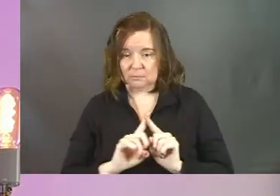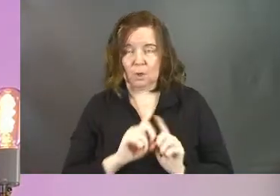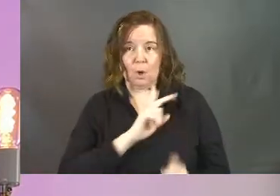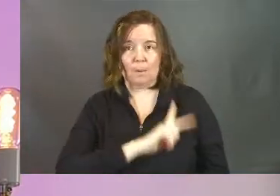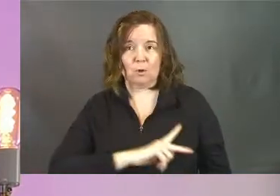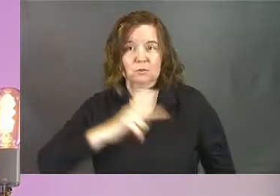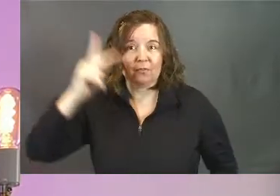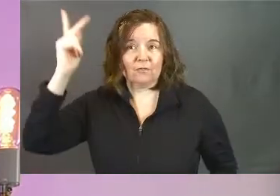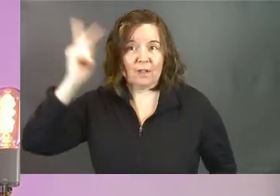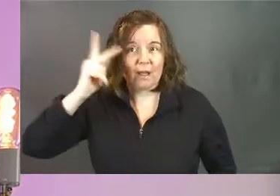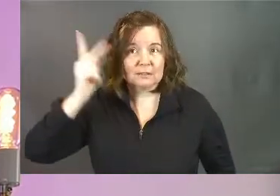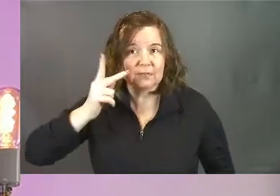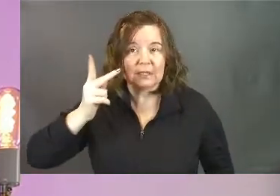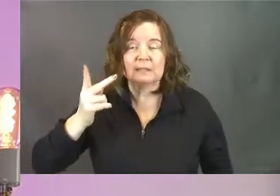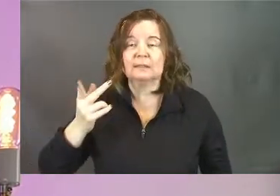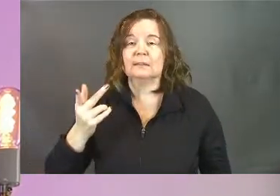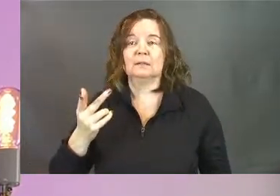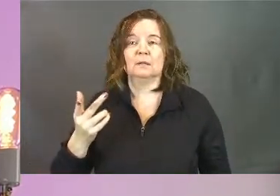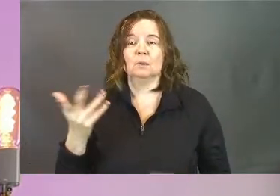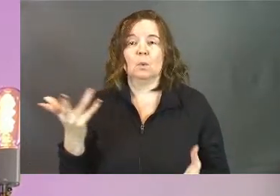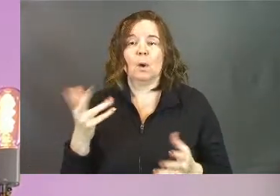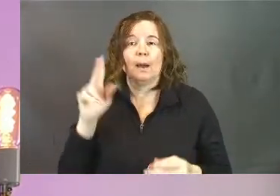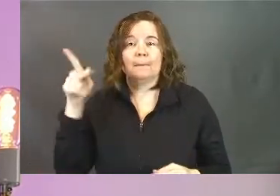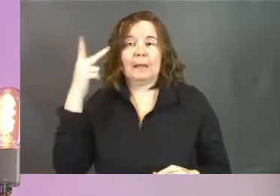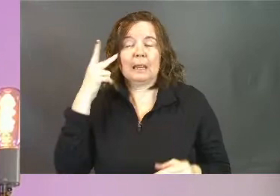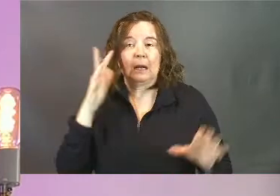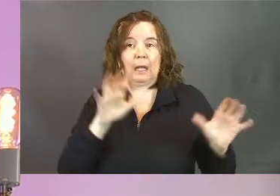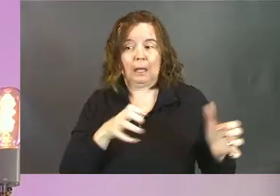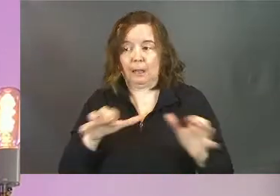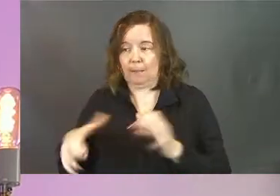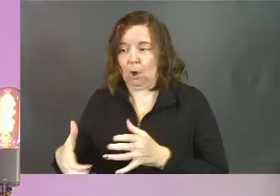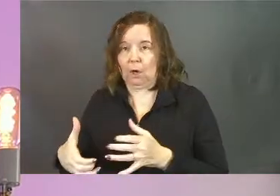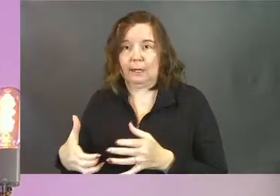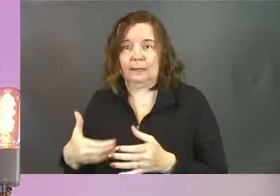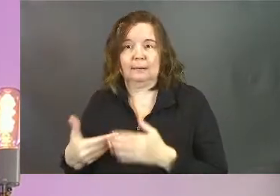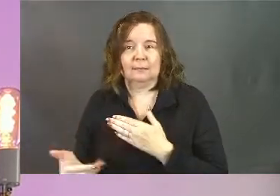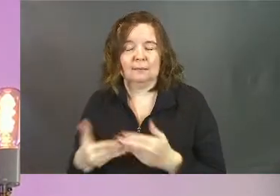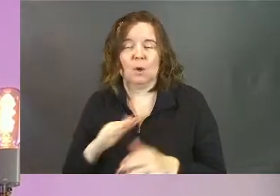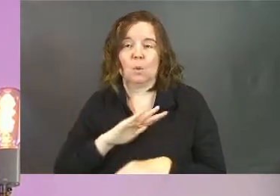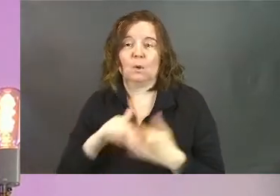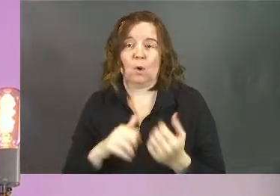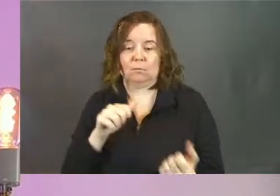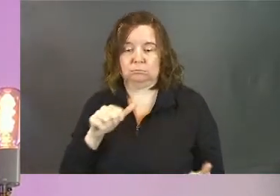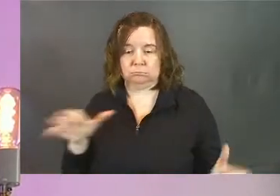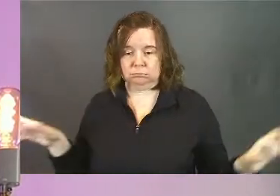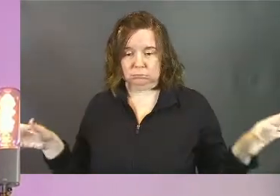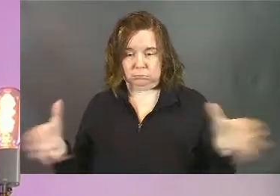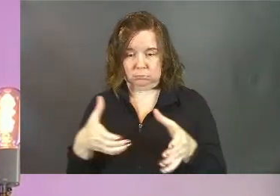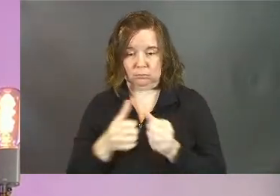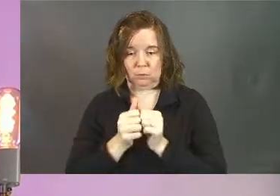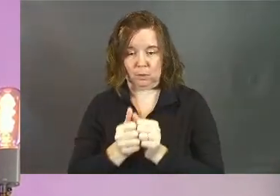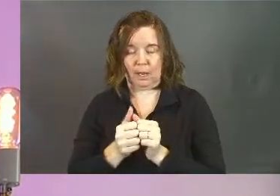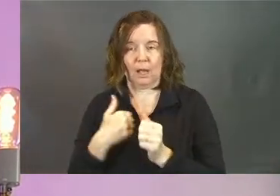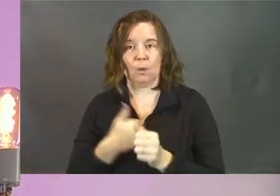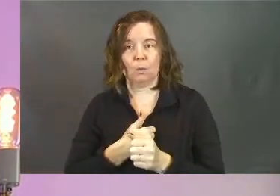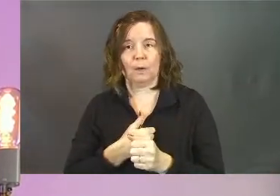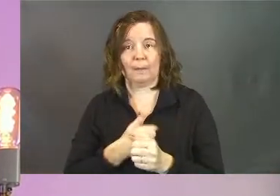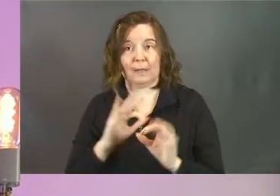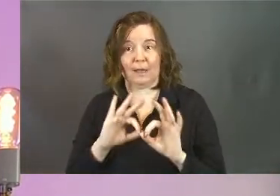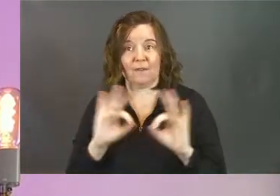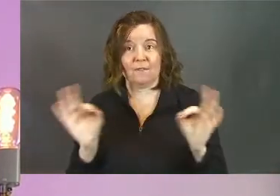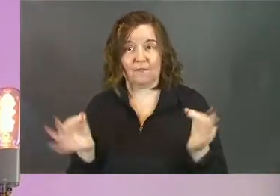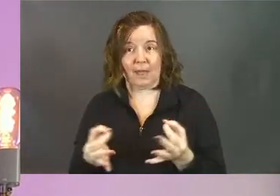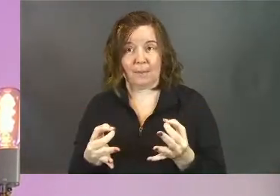personal philosophy, what political party you might be a part of, we're all going to come to the table together, and we're going to be a